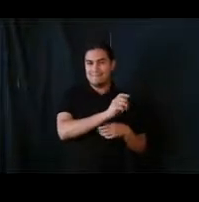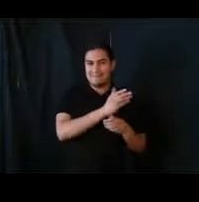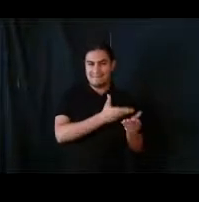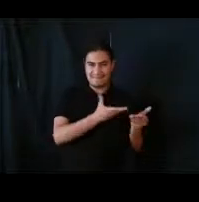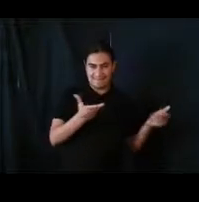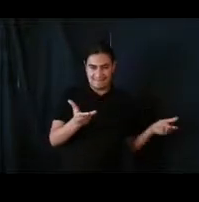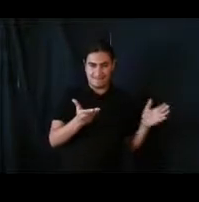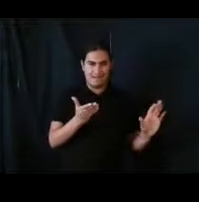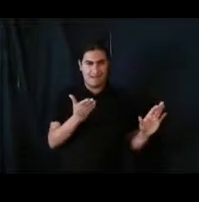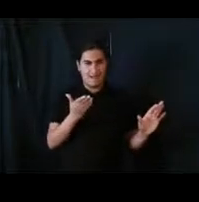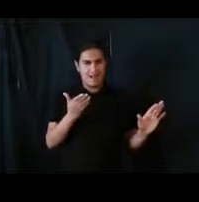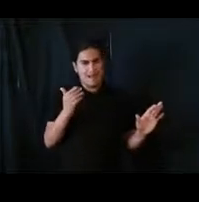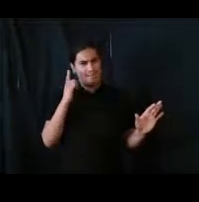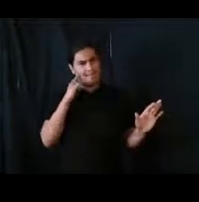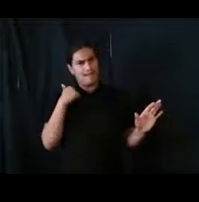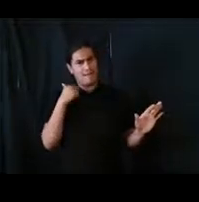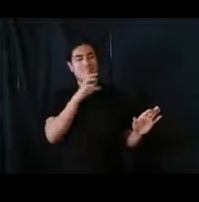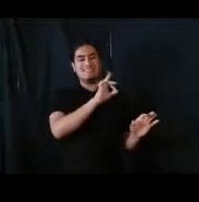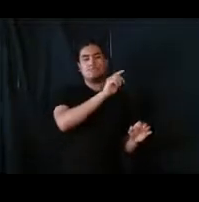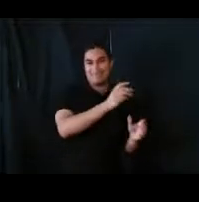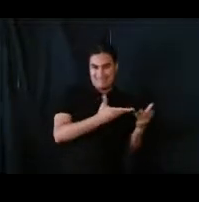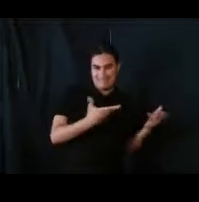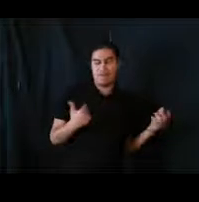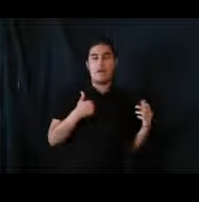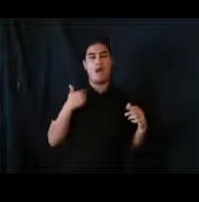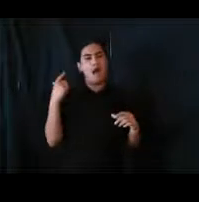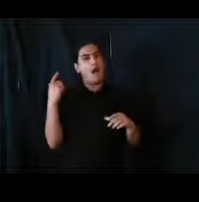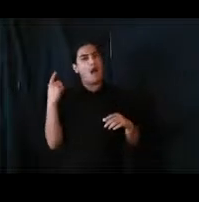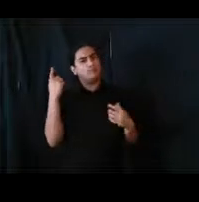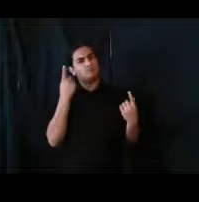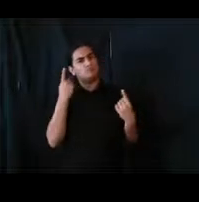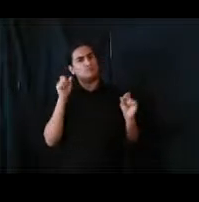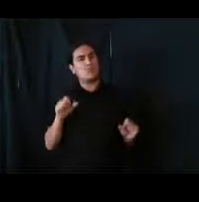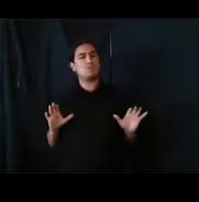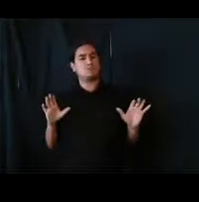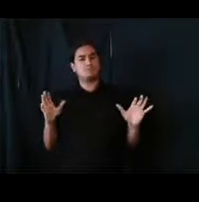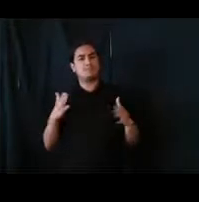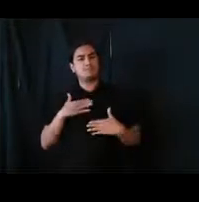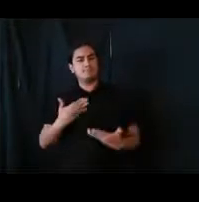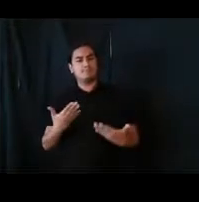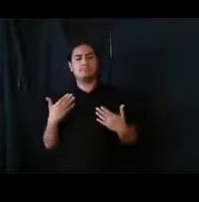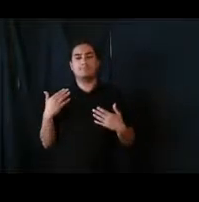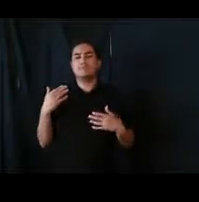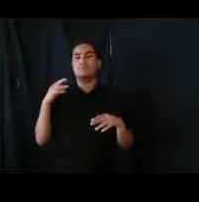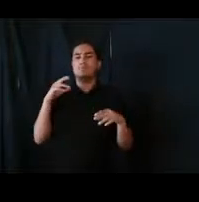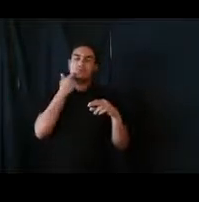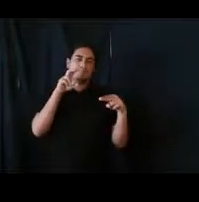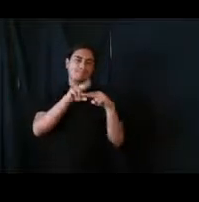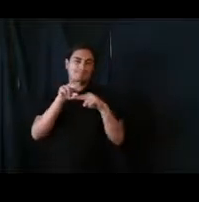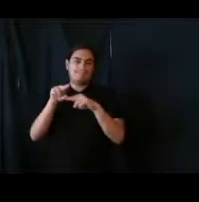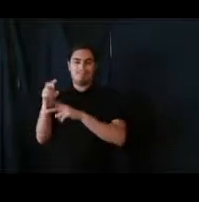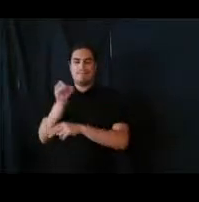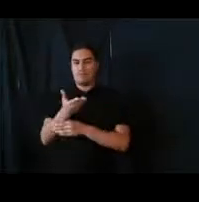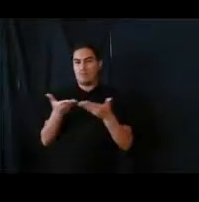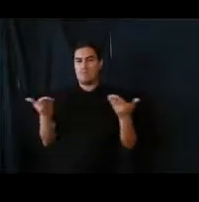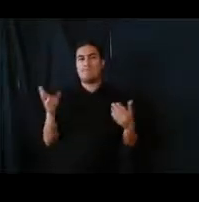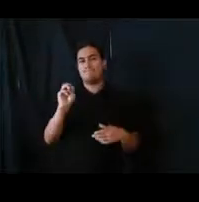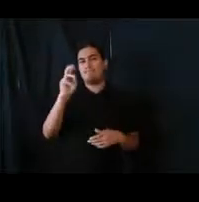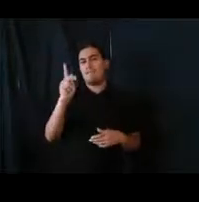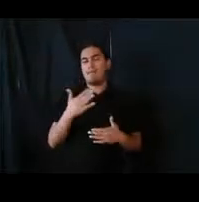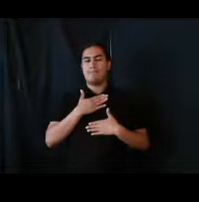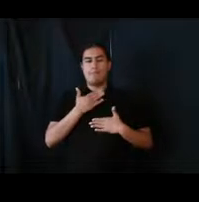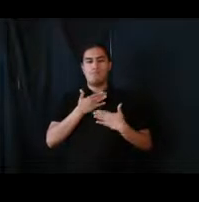unreasonable i don't think i am unreasonable but i don't mind being unreasonable uh so just a couple piggyback things so mike i'm glad you brought up the